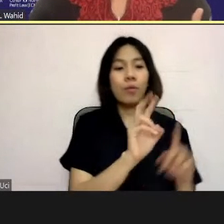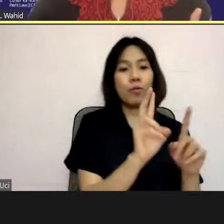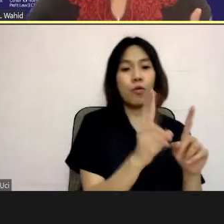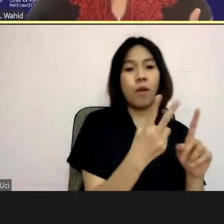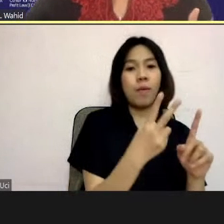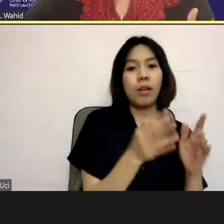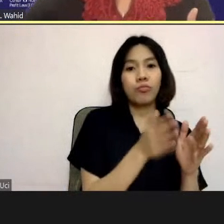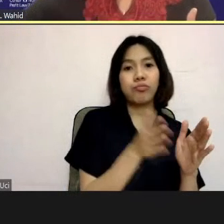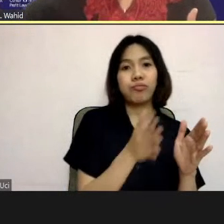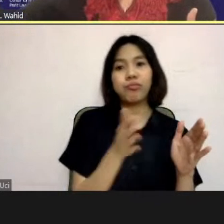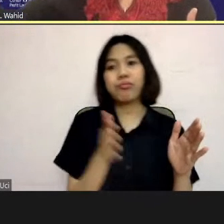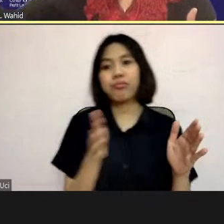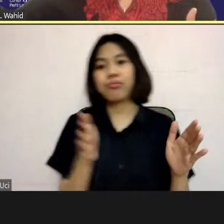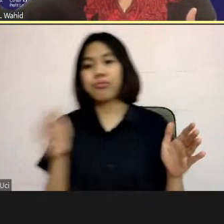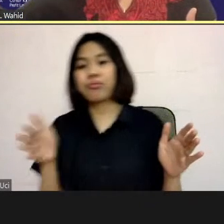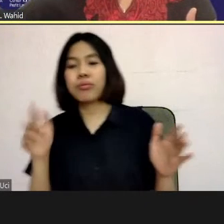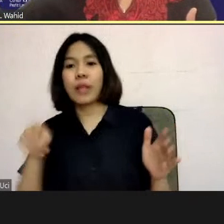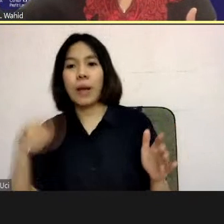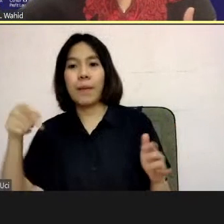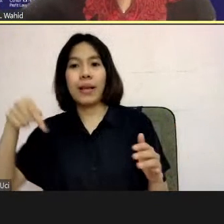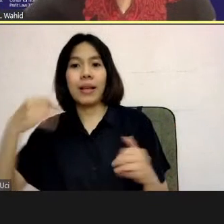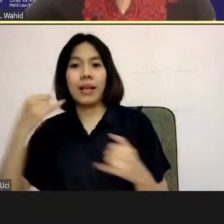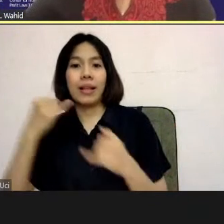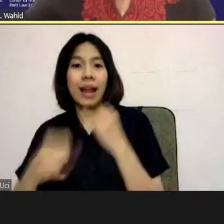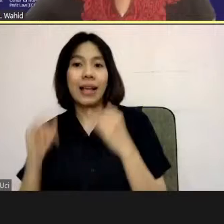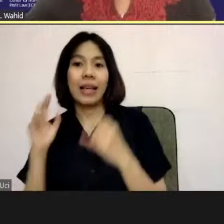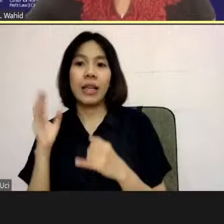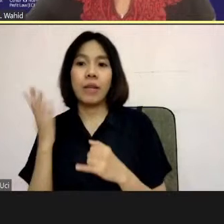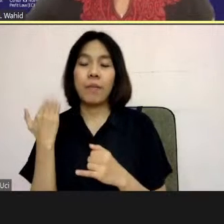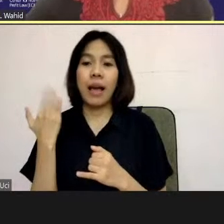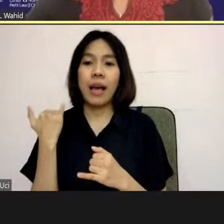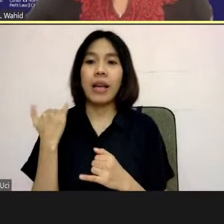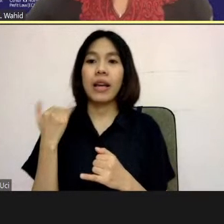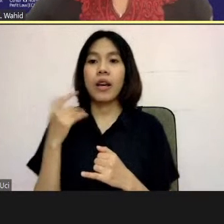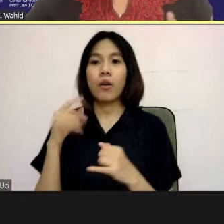the 2012 and then to the